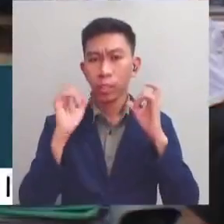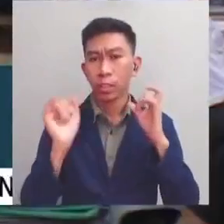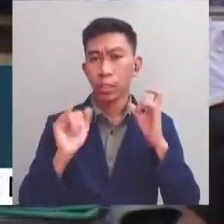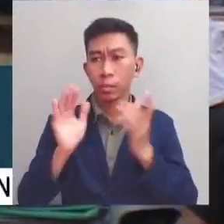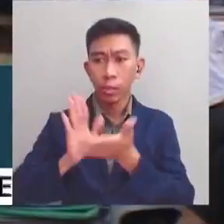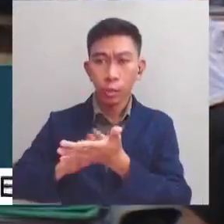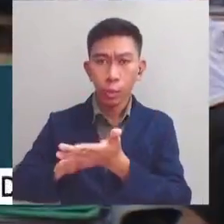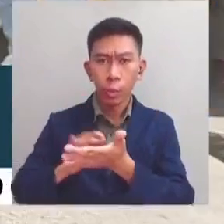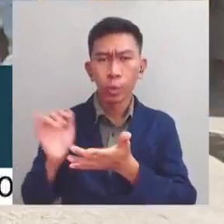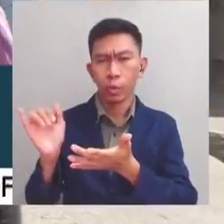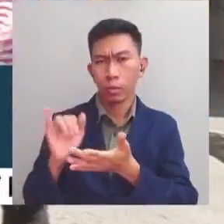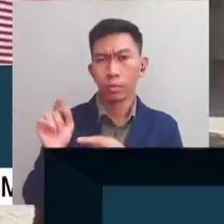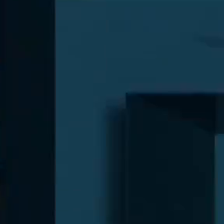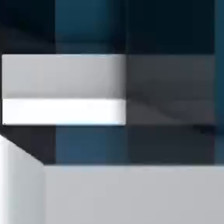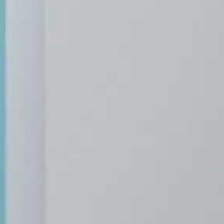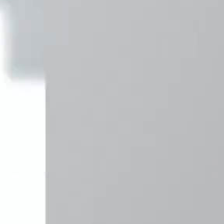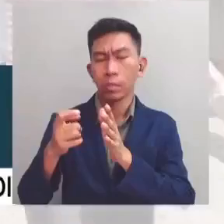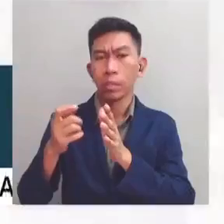academic year approaches.